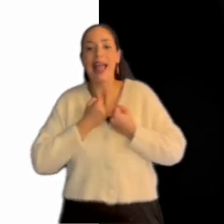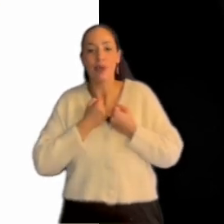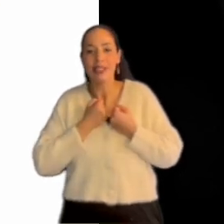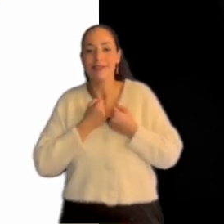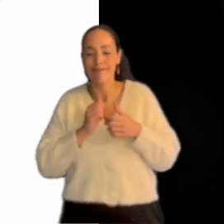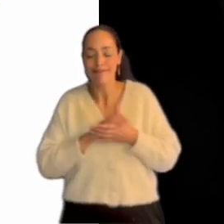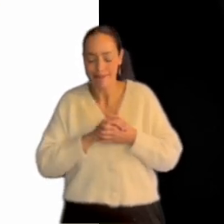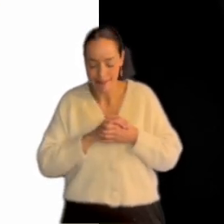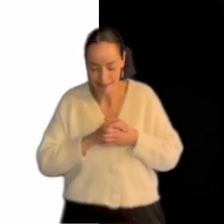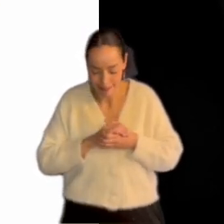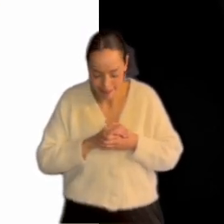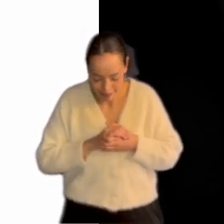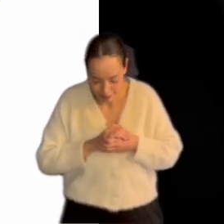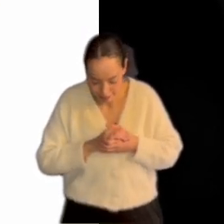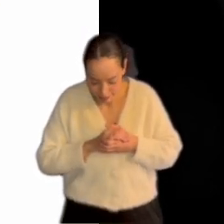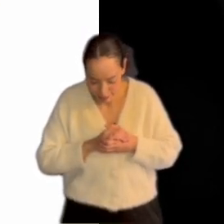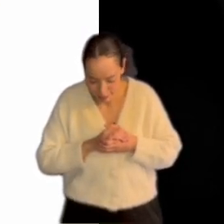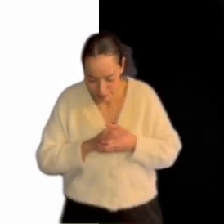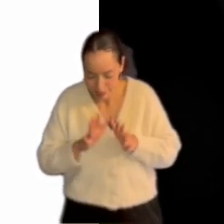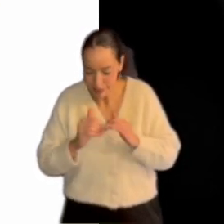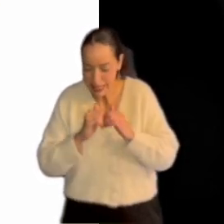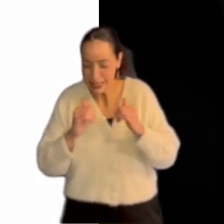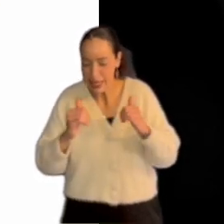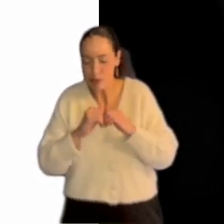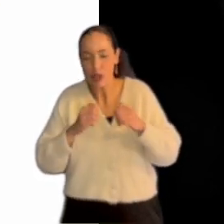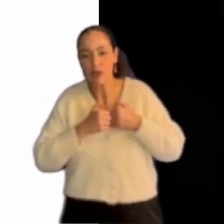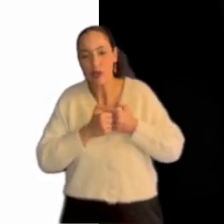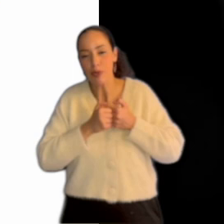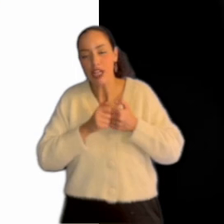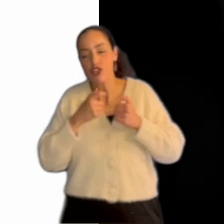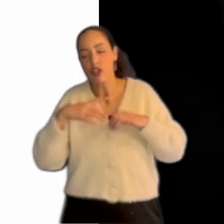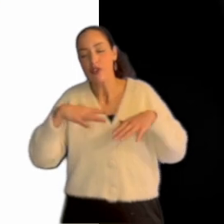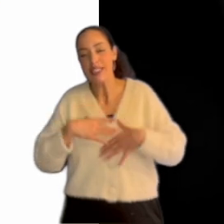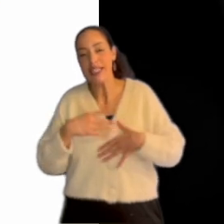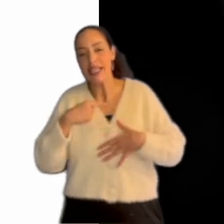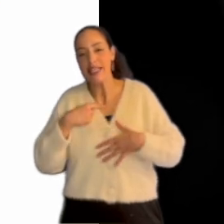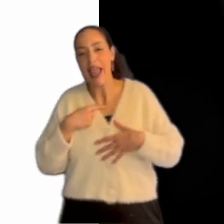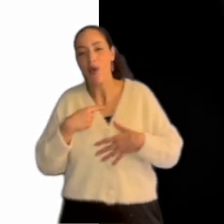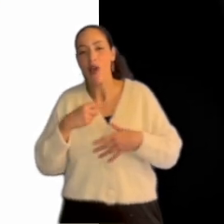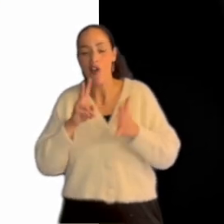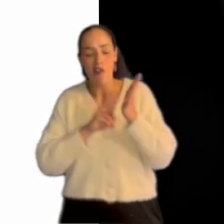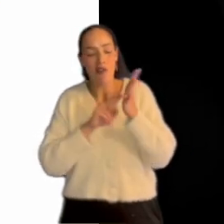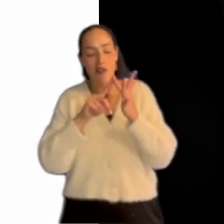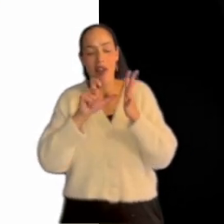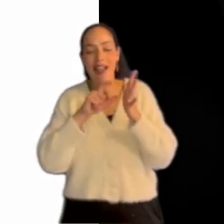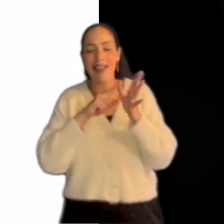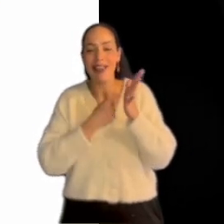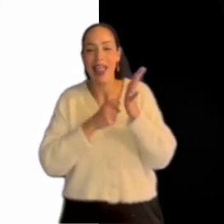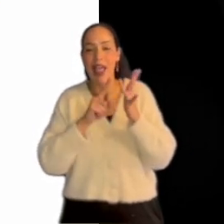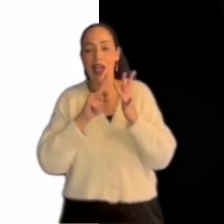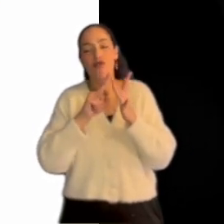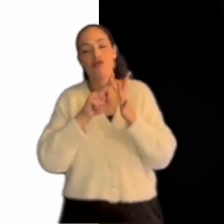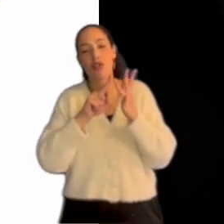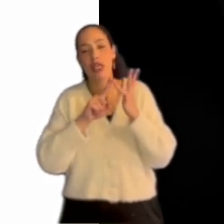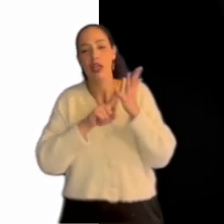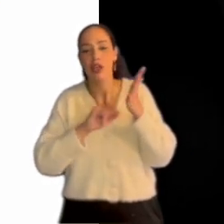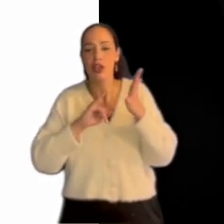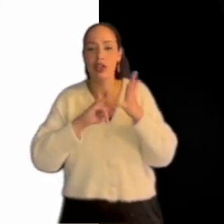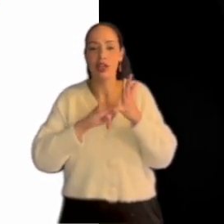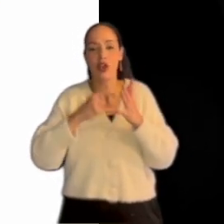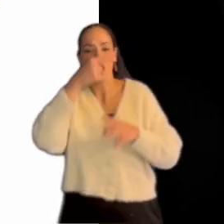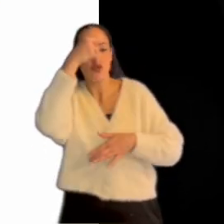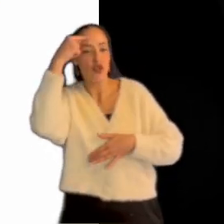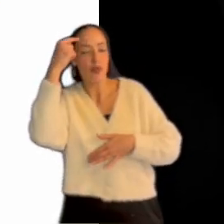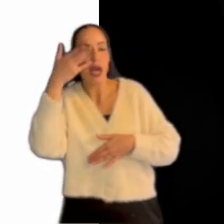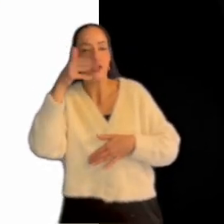fatigue, vicarious trauma is a term coined by Lisa McCann and Laurie Perlman in 1990 to describe the personal transformation experienced by